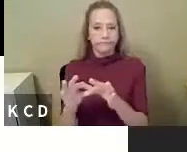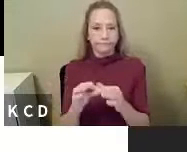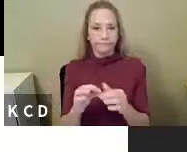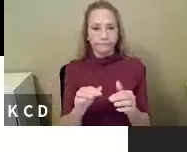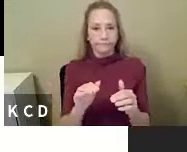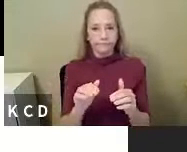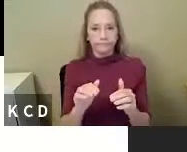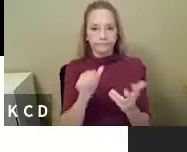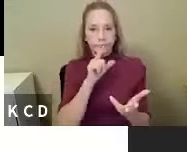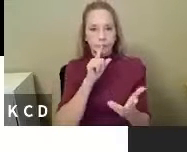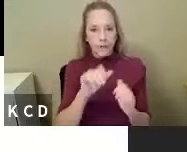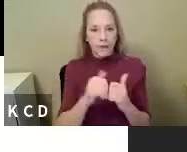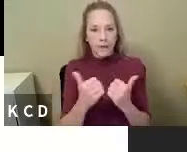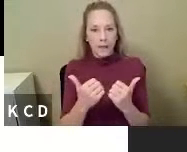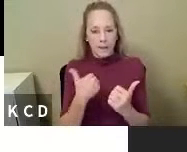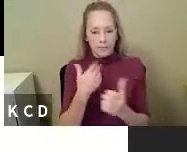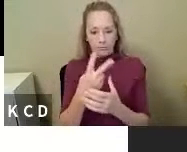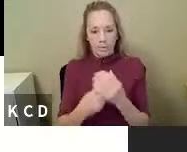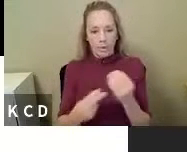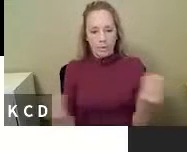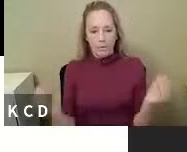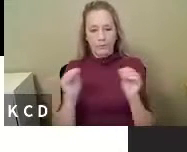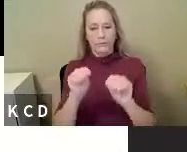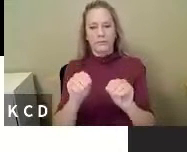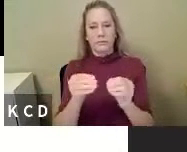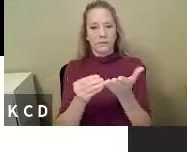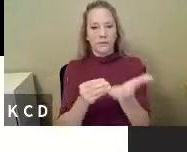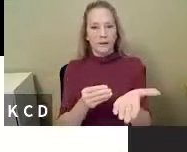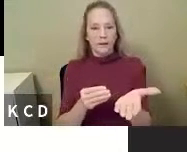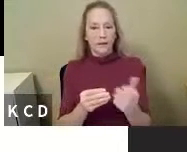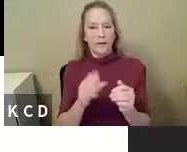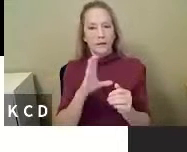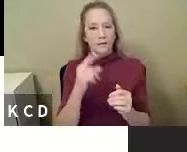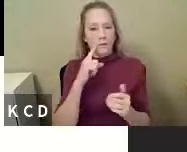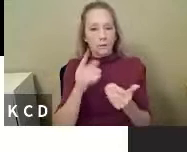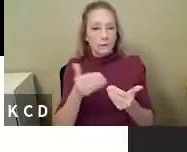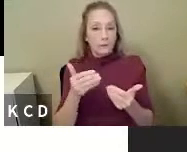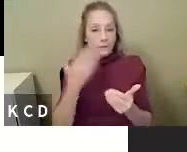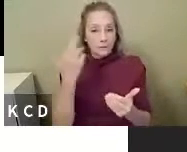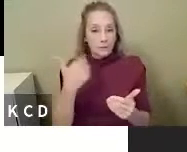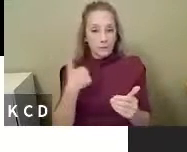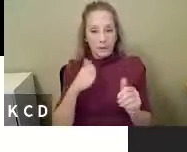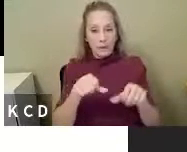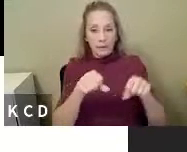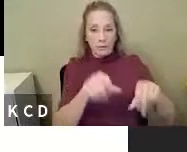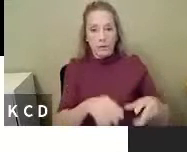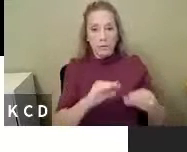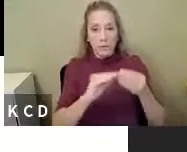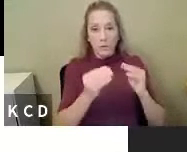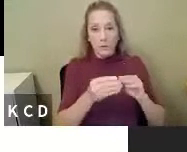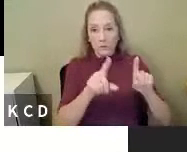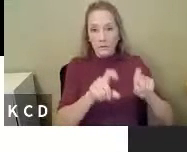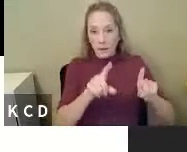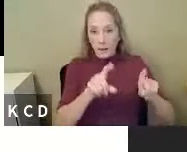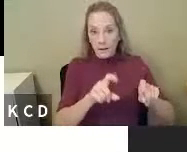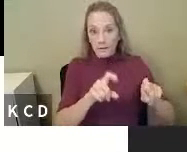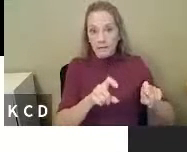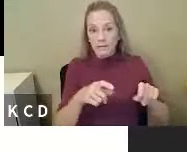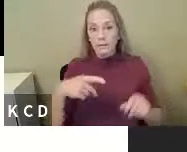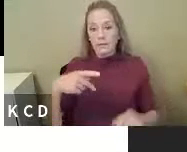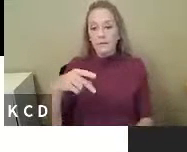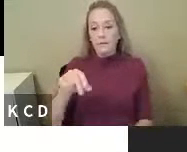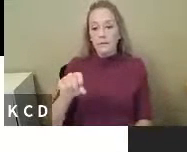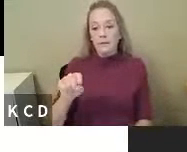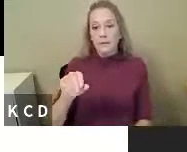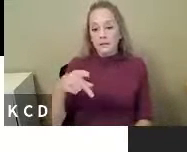there. So if you know, for simplification, we certainly could drop testing volume. Positivity rate does